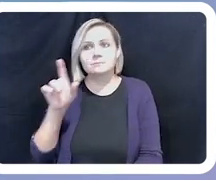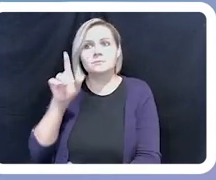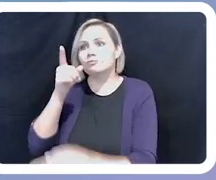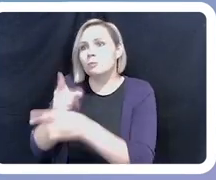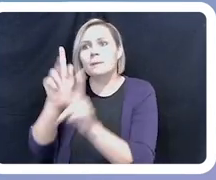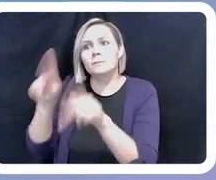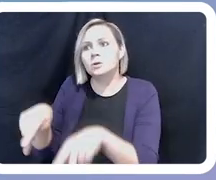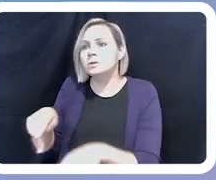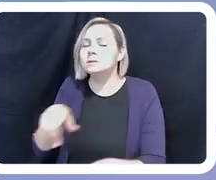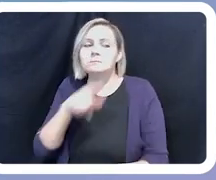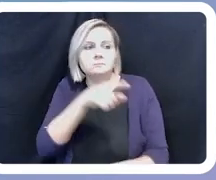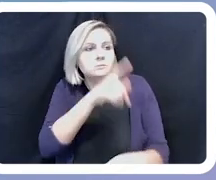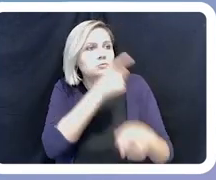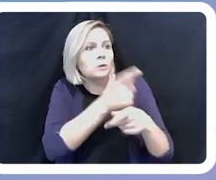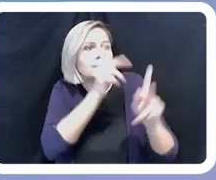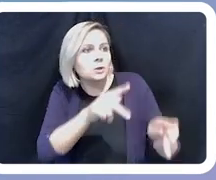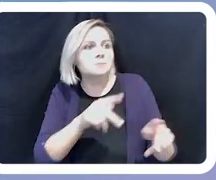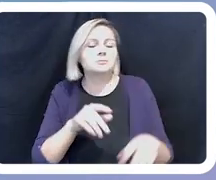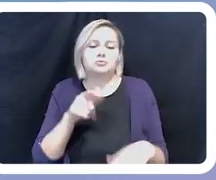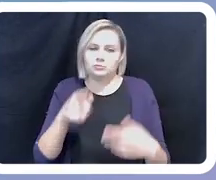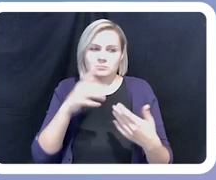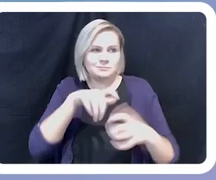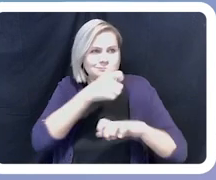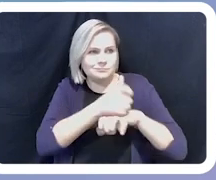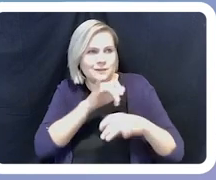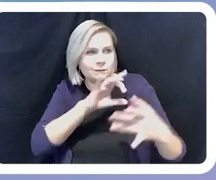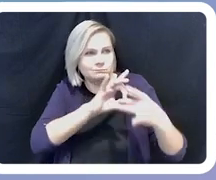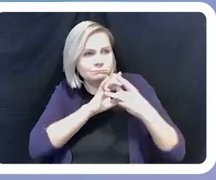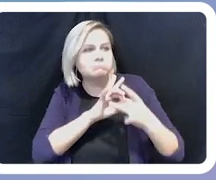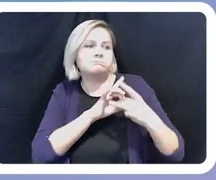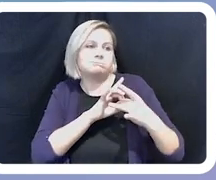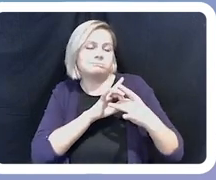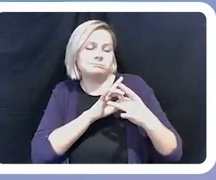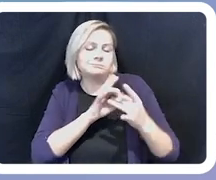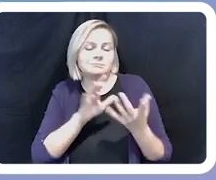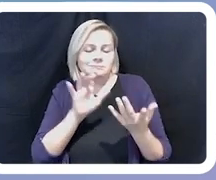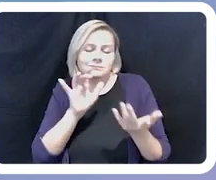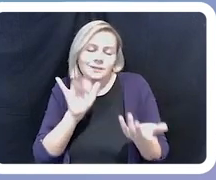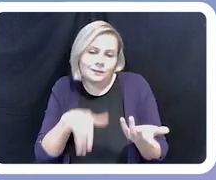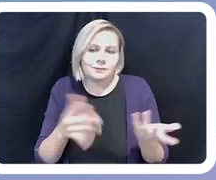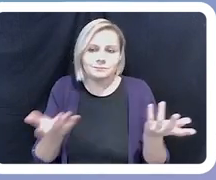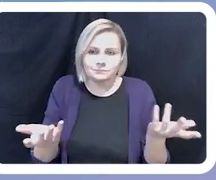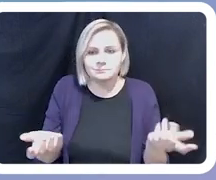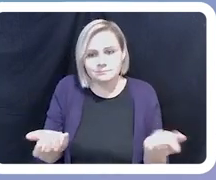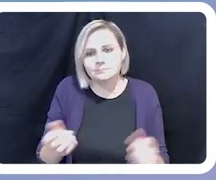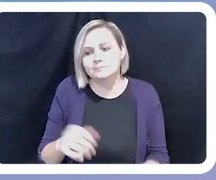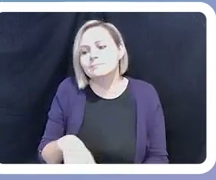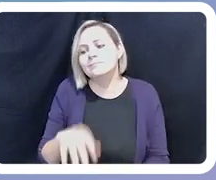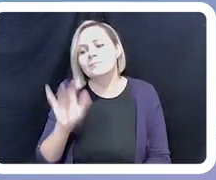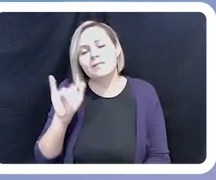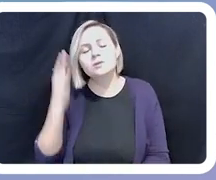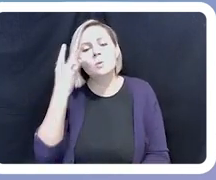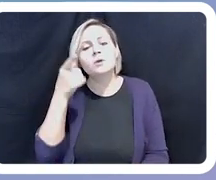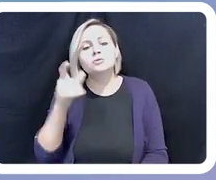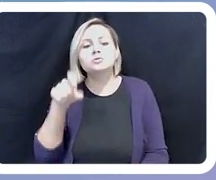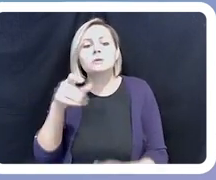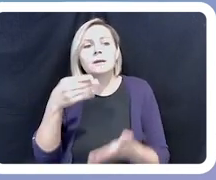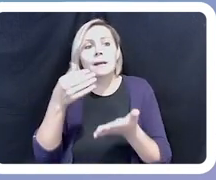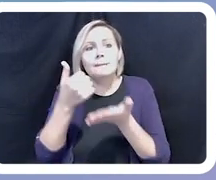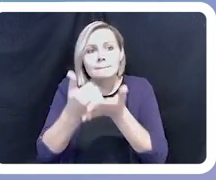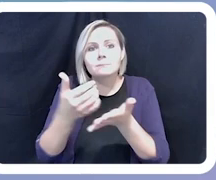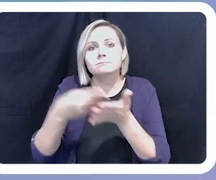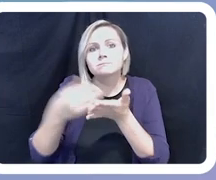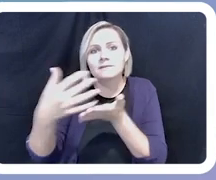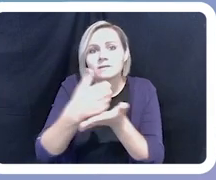like she's the one or he's the one. It's a bond, it's the one. That's what it counts to me.